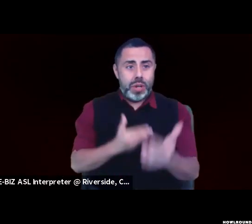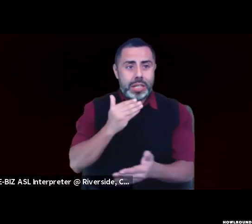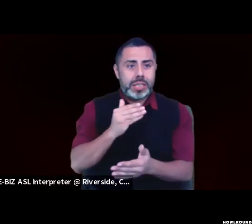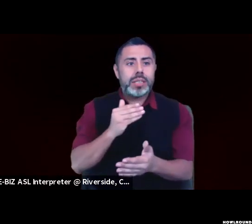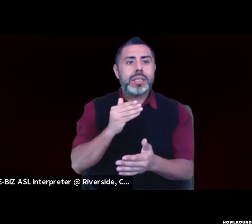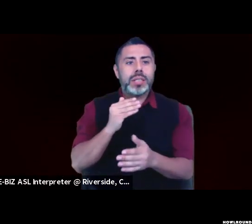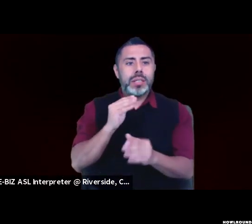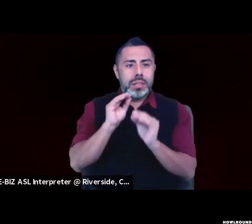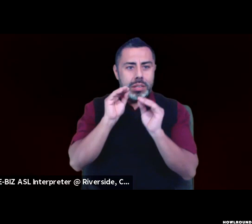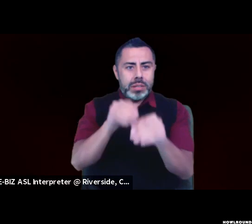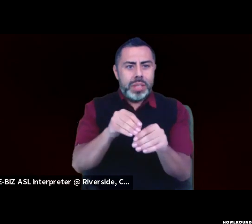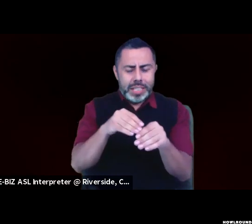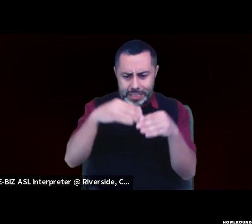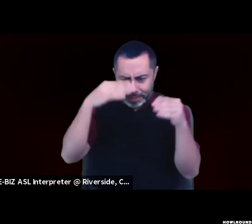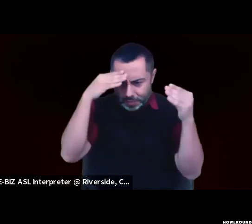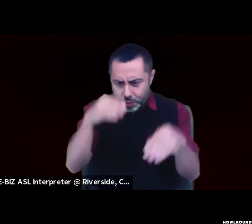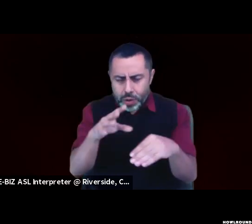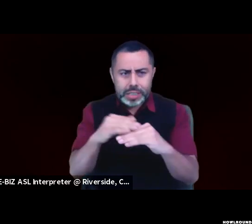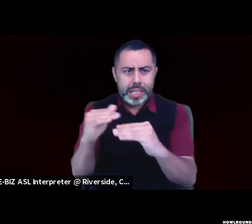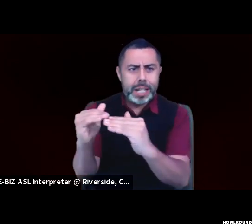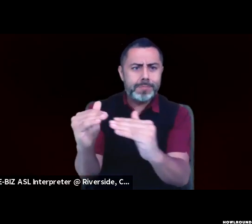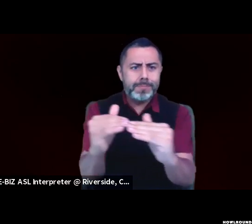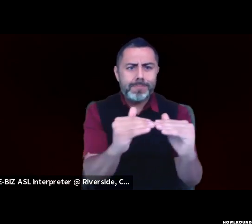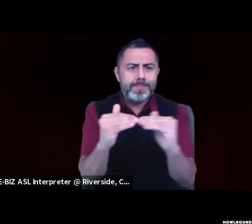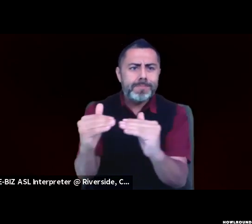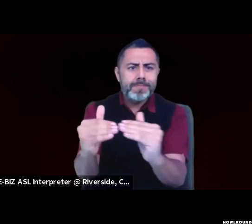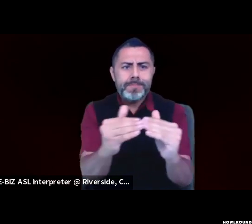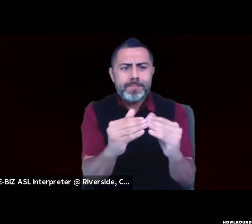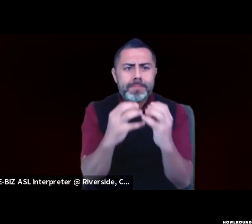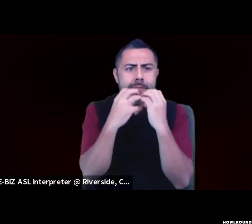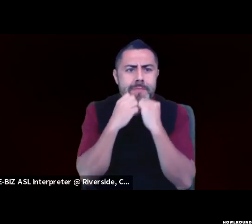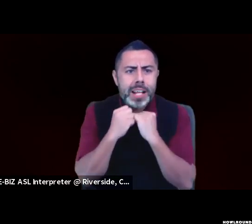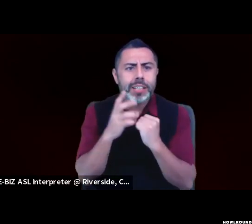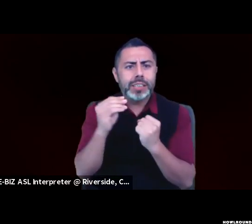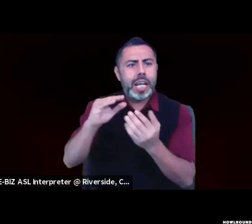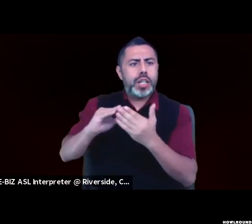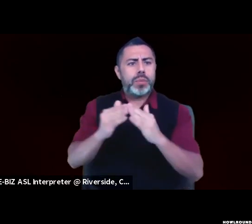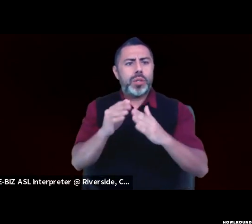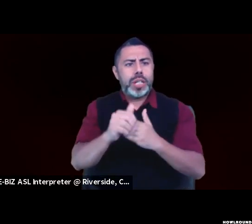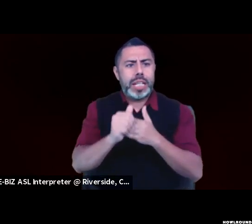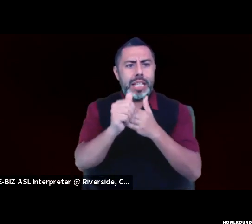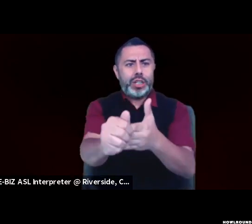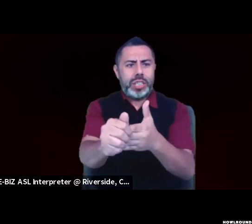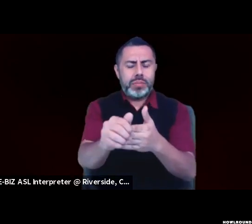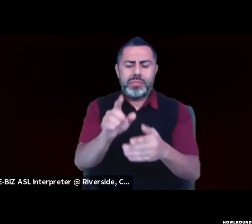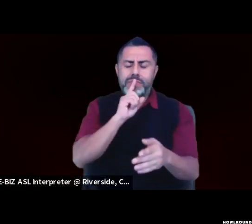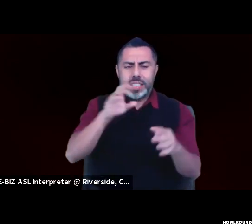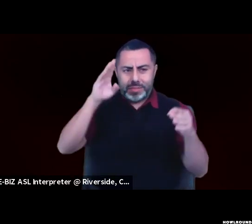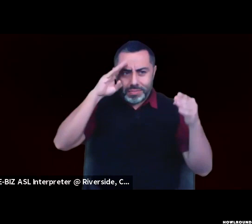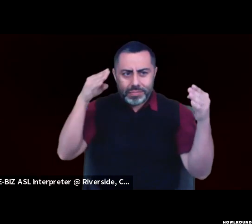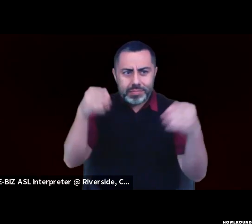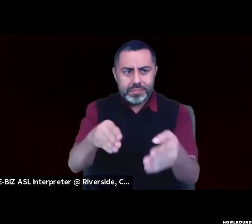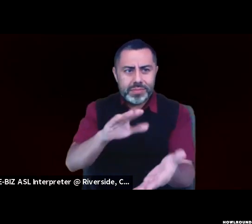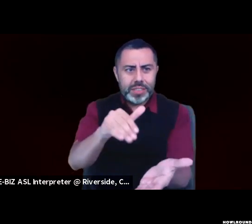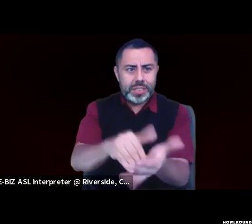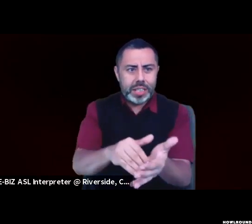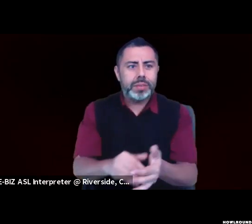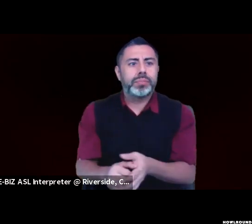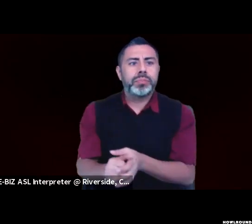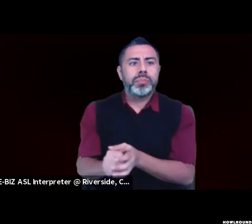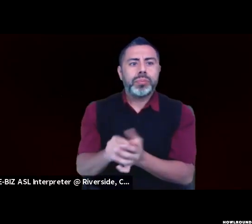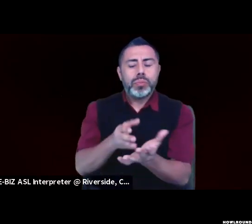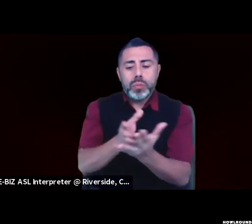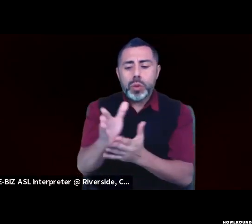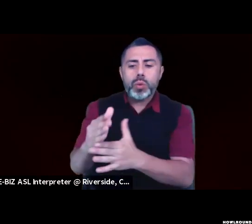platforms, I work with many incredible individuals. The queer theater company I run with Indra Kasapi is called lemonTree